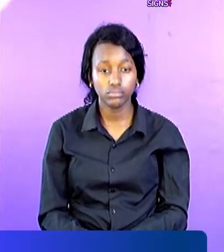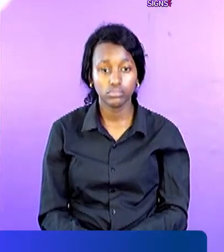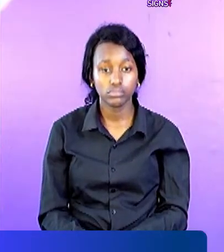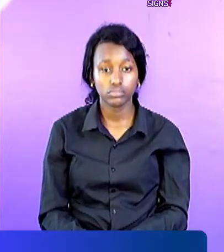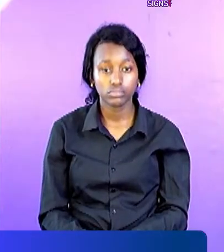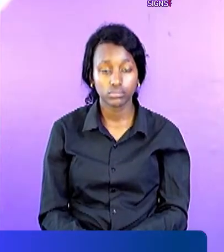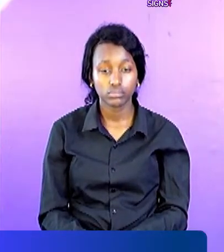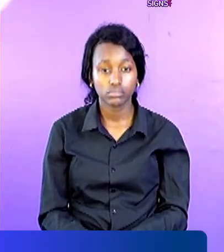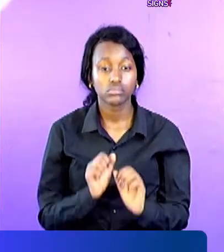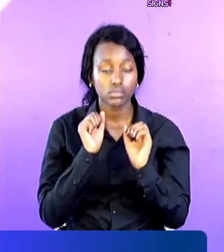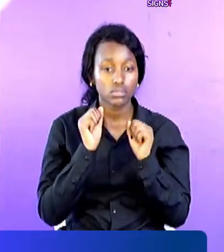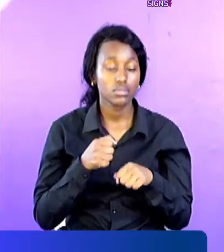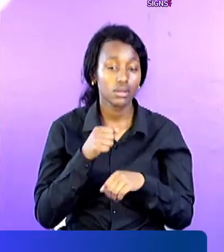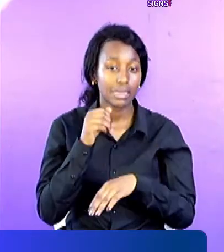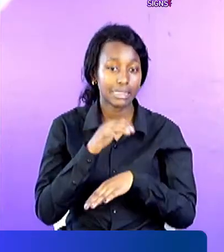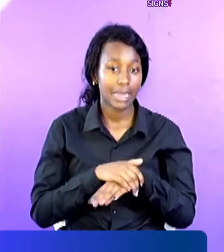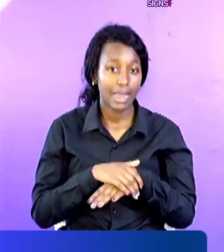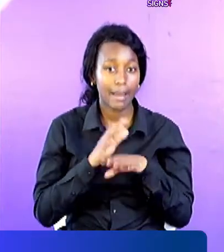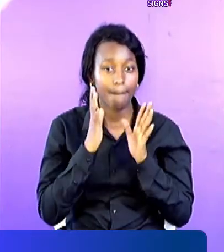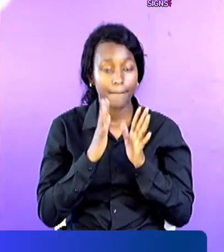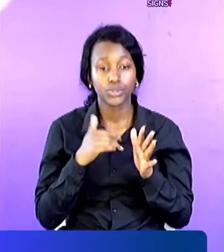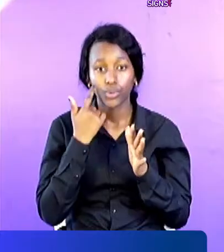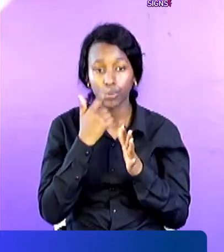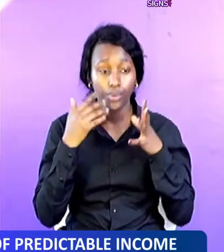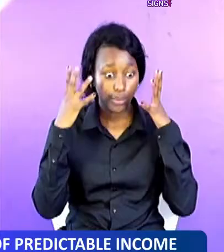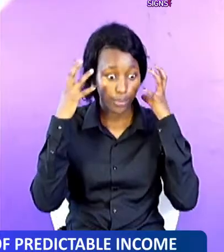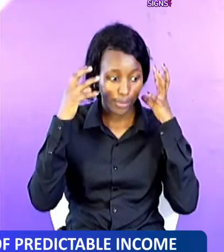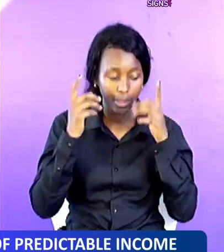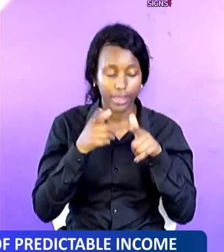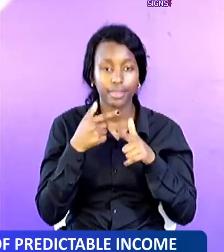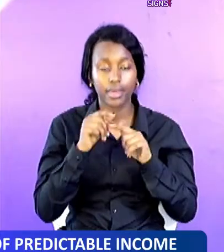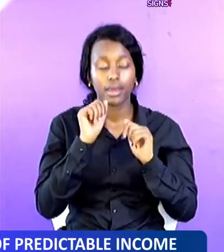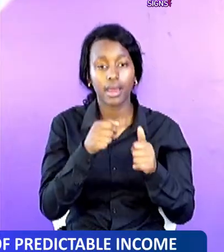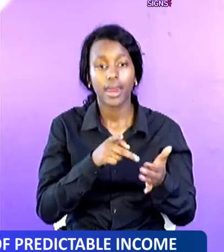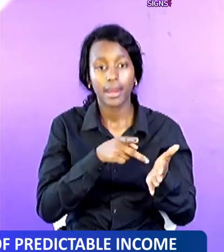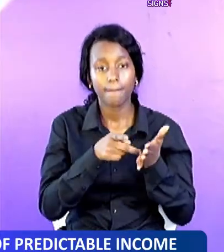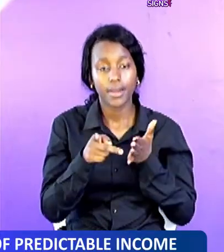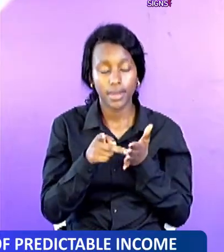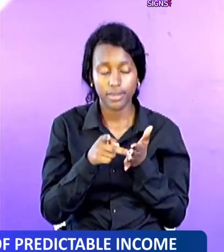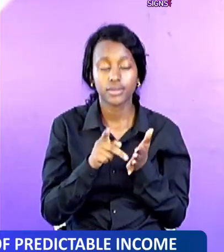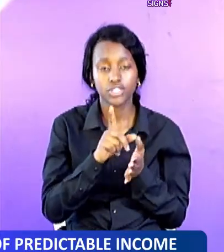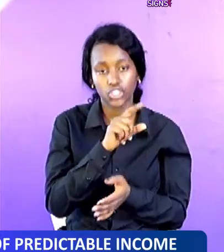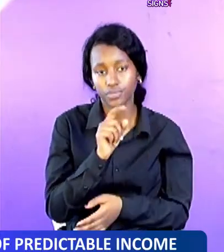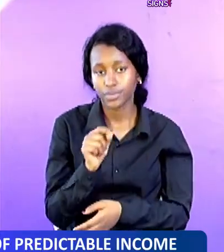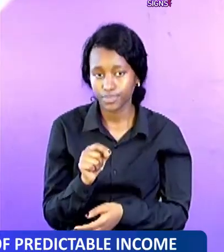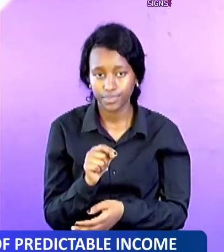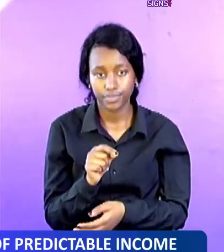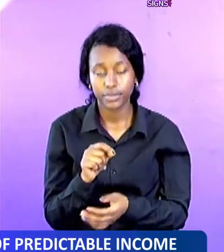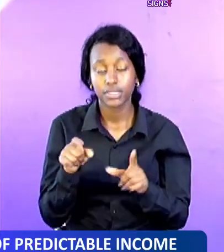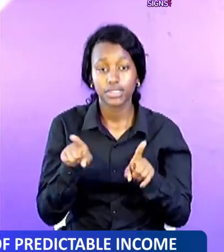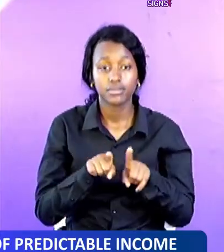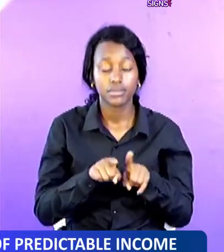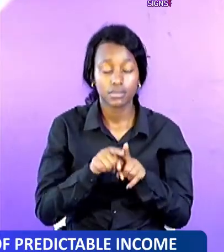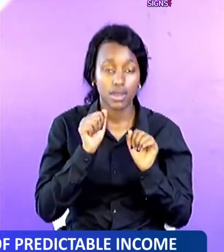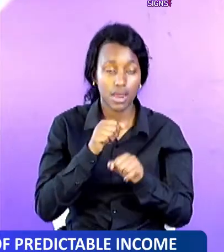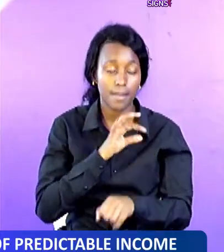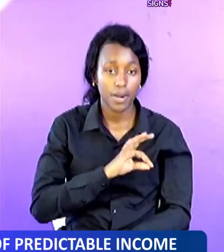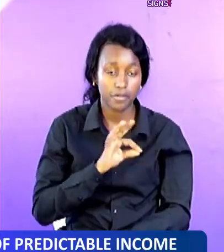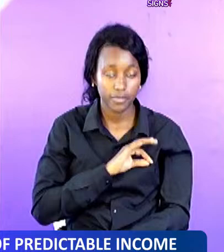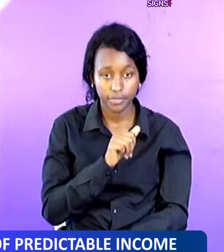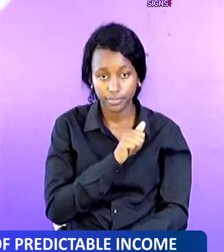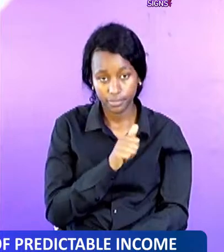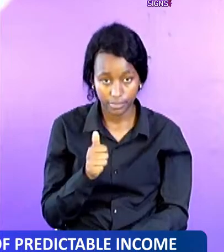get the land at a cheaper price so that your rental returns go up. Yeah. Same thing with buying